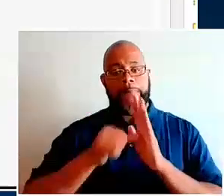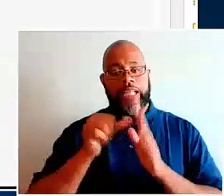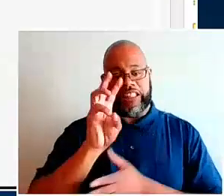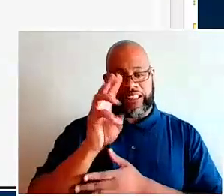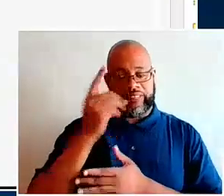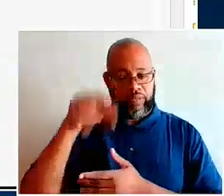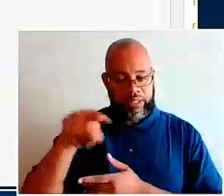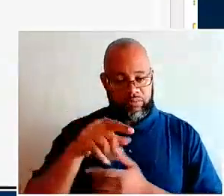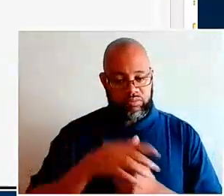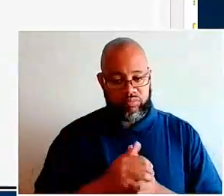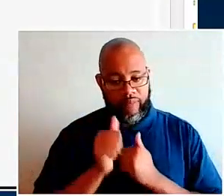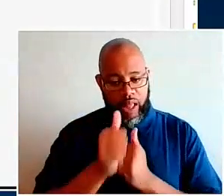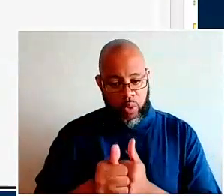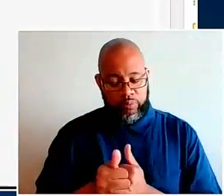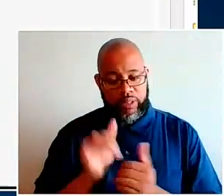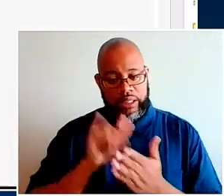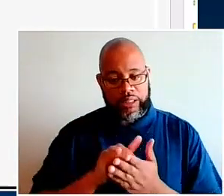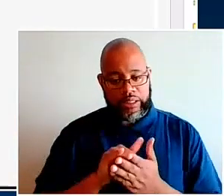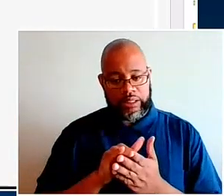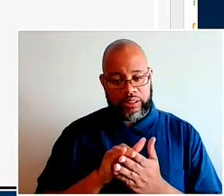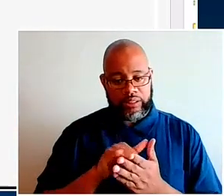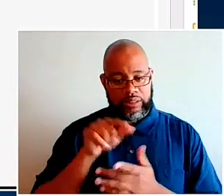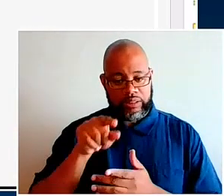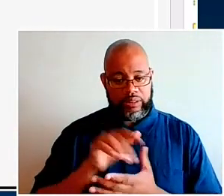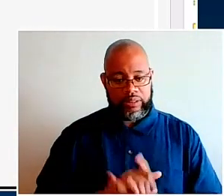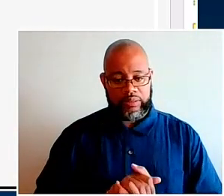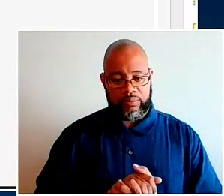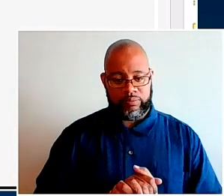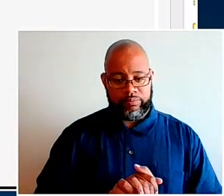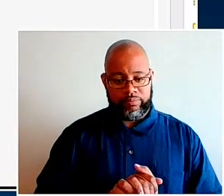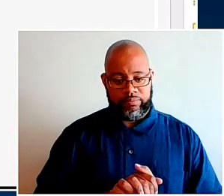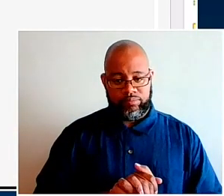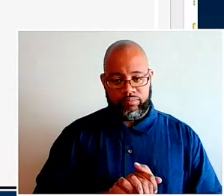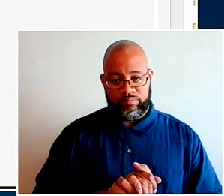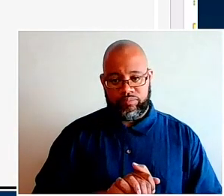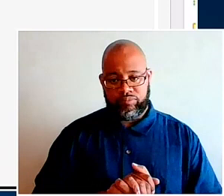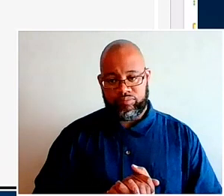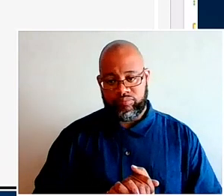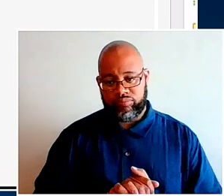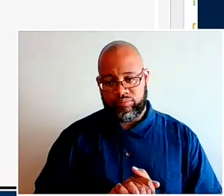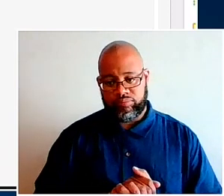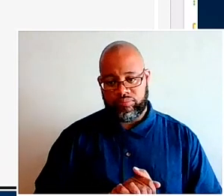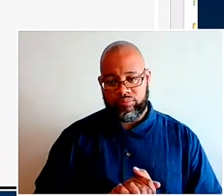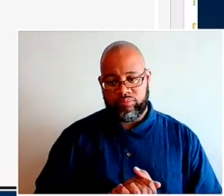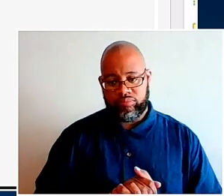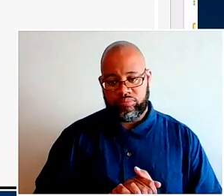of you following in the issue papers. And